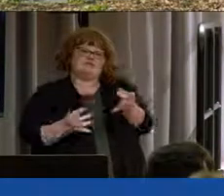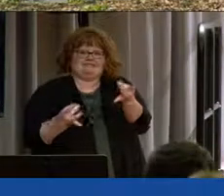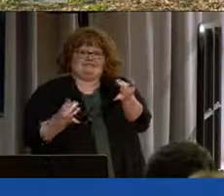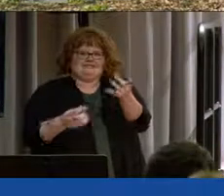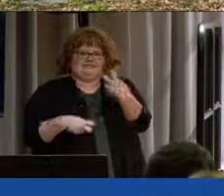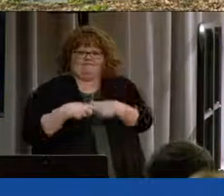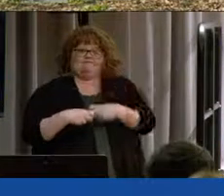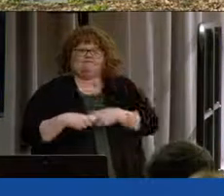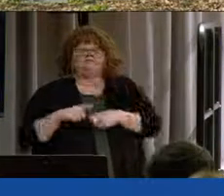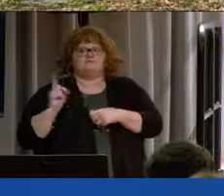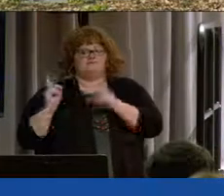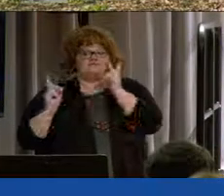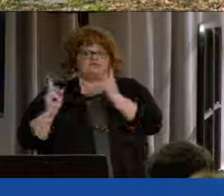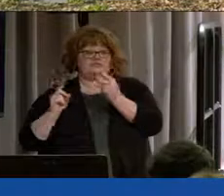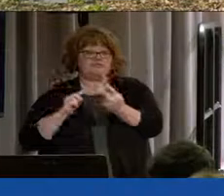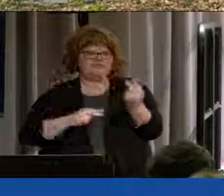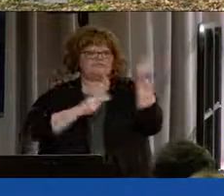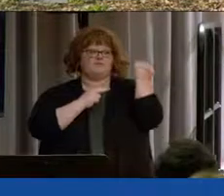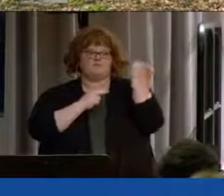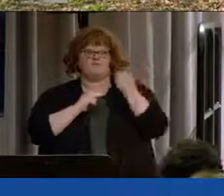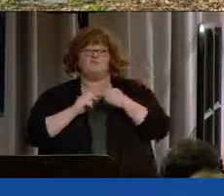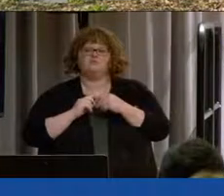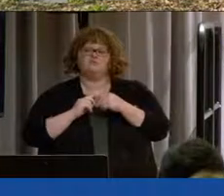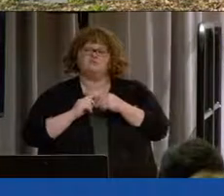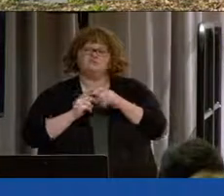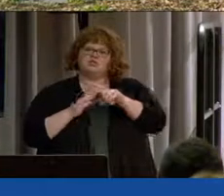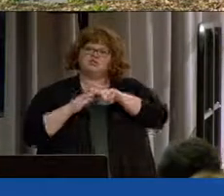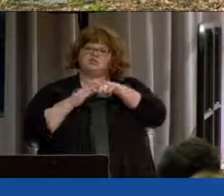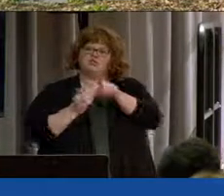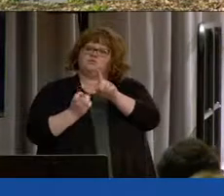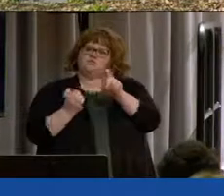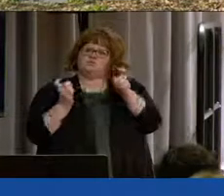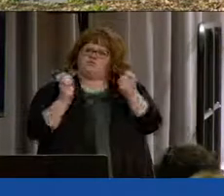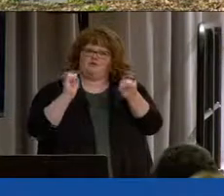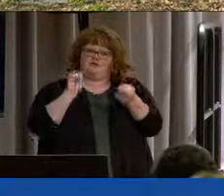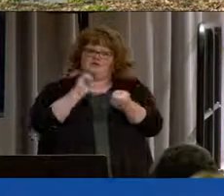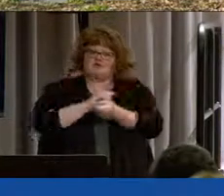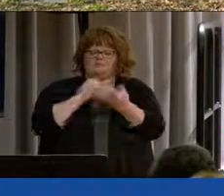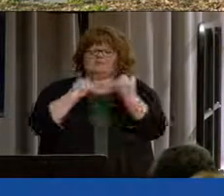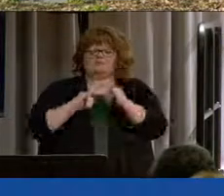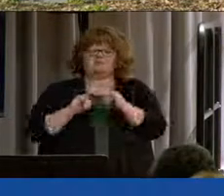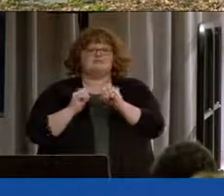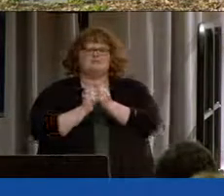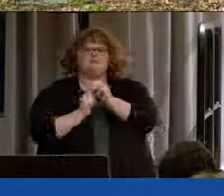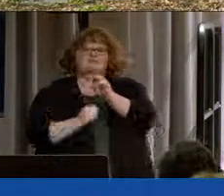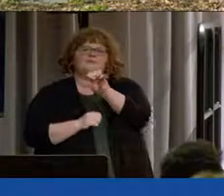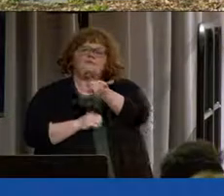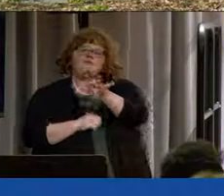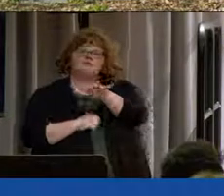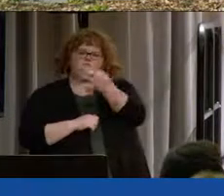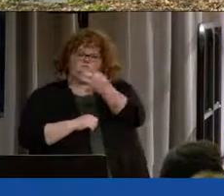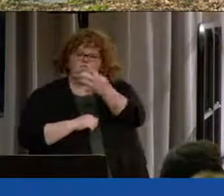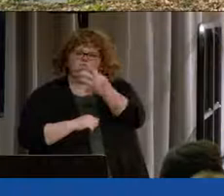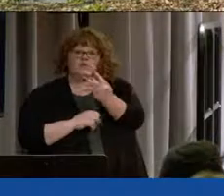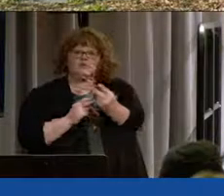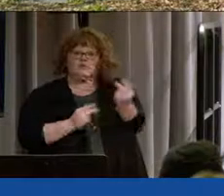4th memorial that began to turn the corner for us, but even with the May 4th memorial of